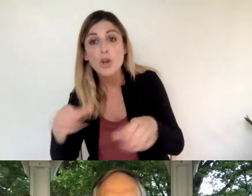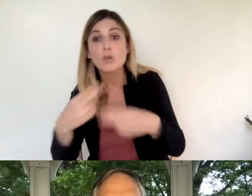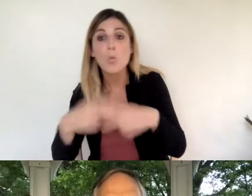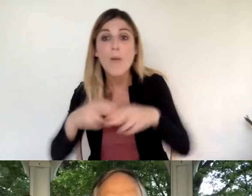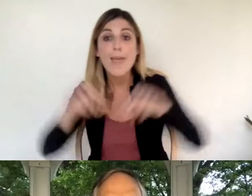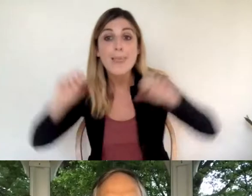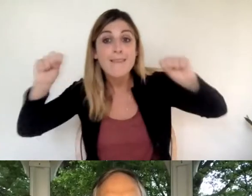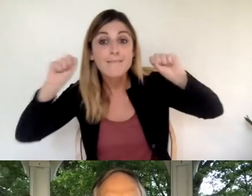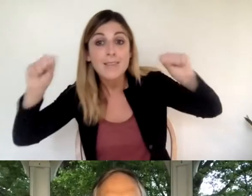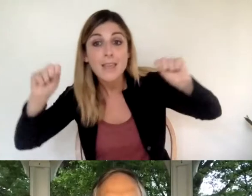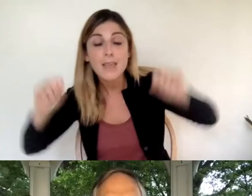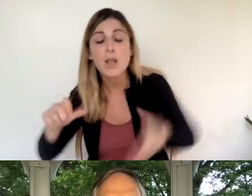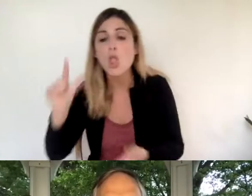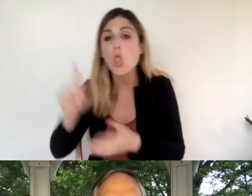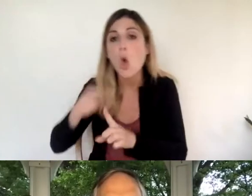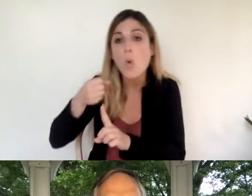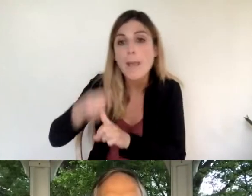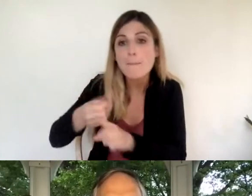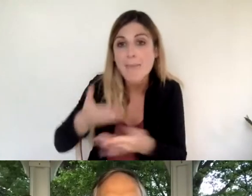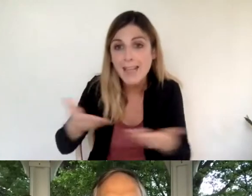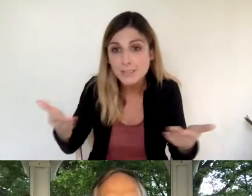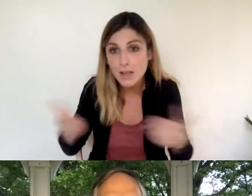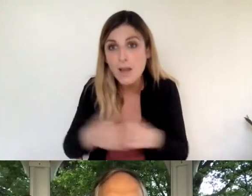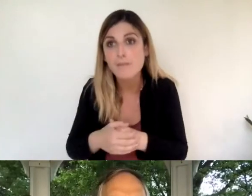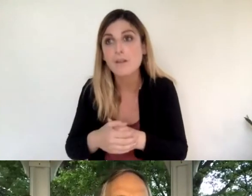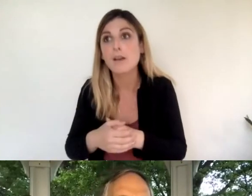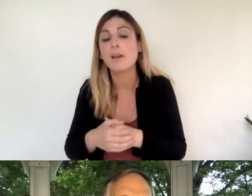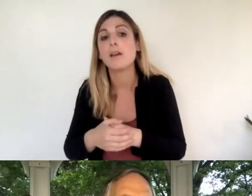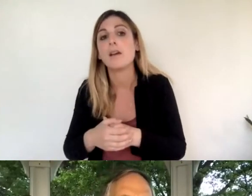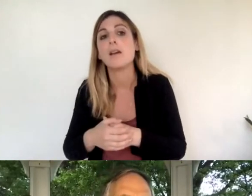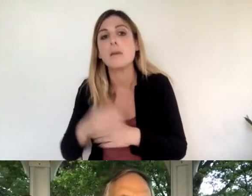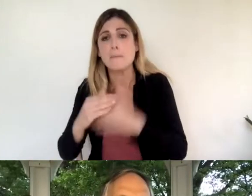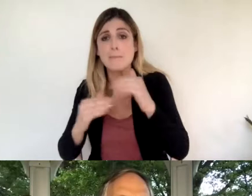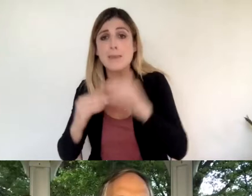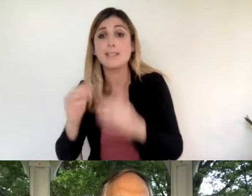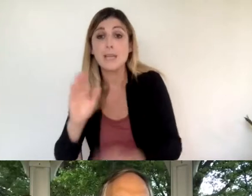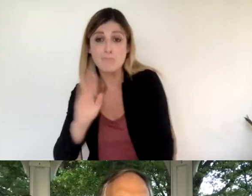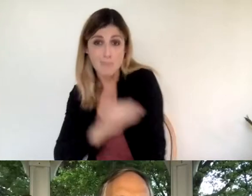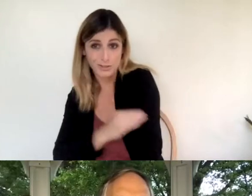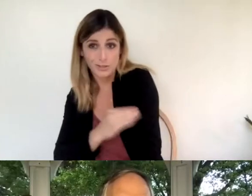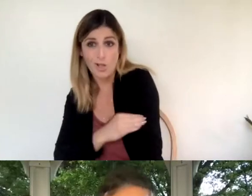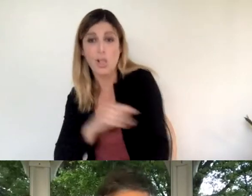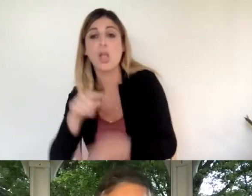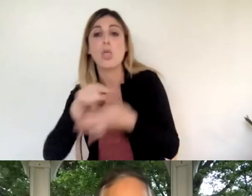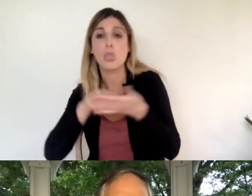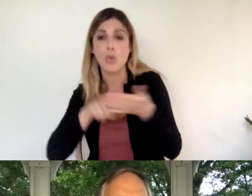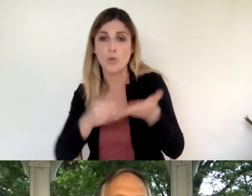exercises, low-impact stuff when you have osteoporosis, and building muscle. And all of those things,